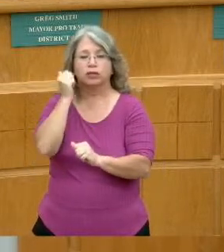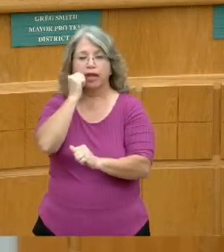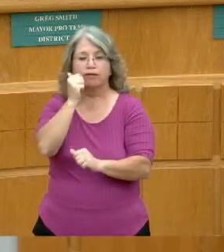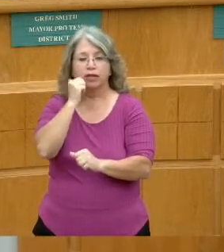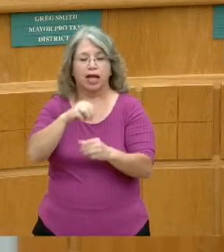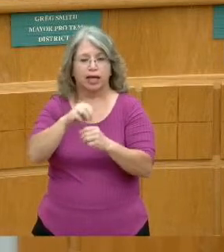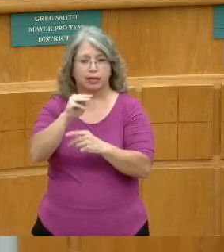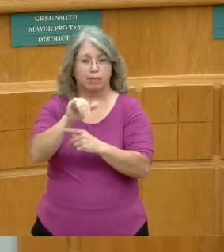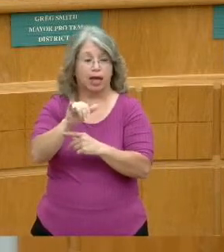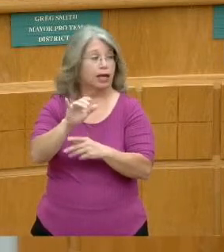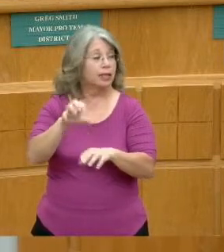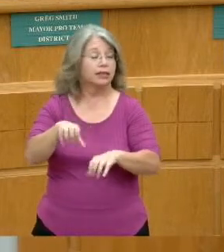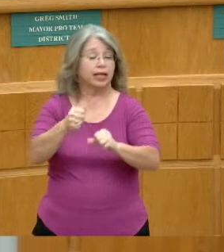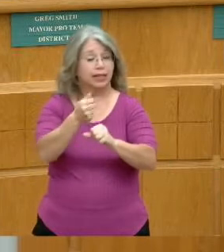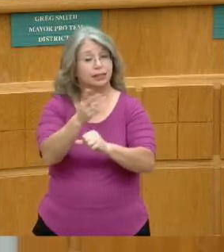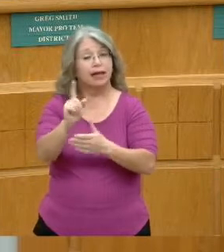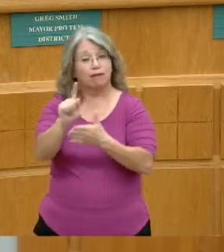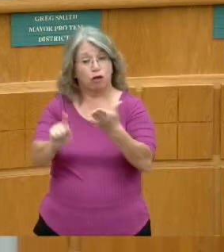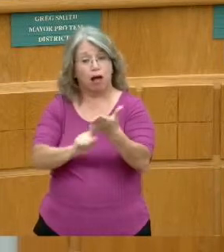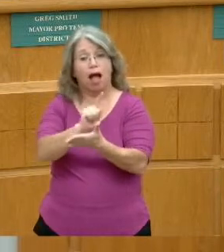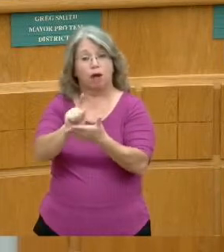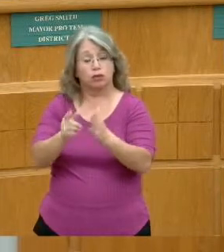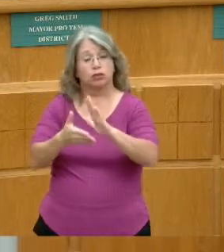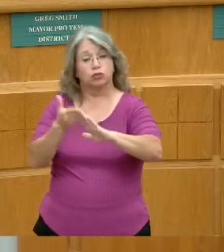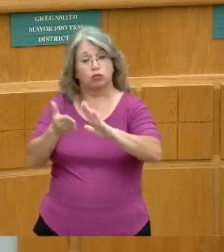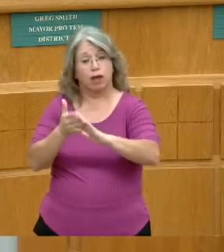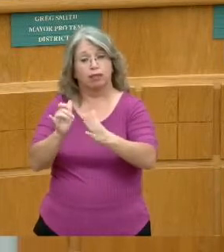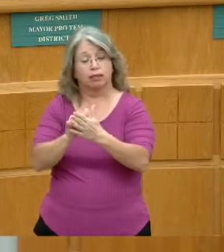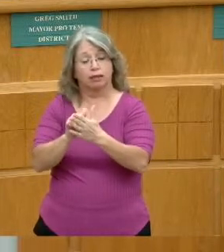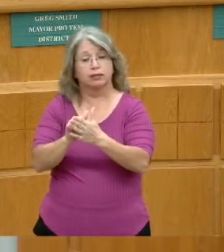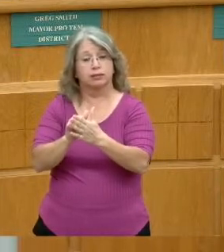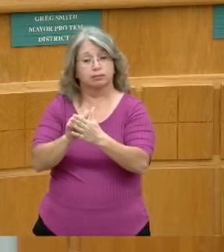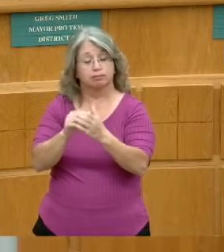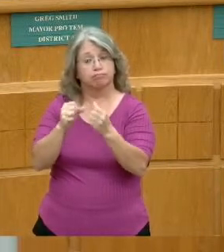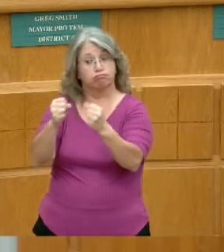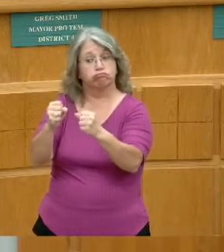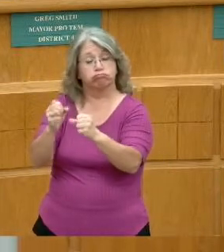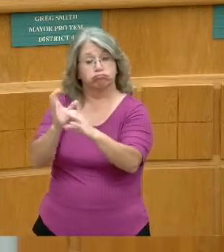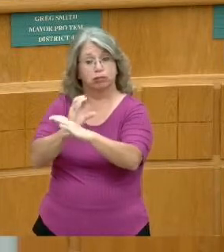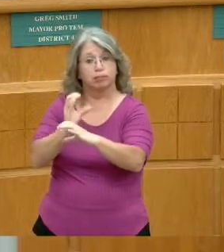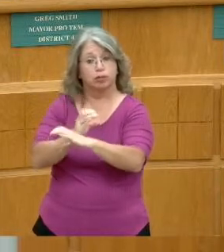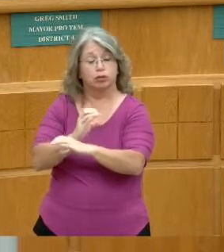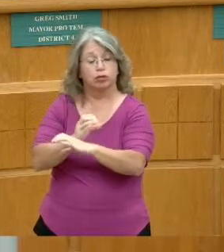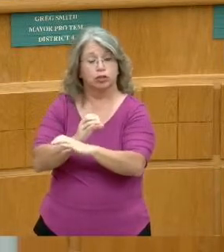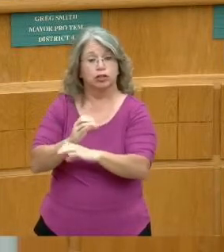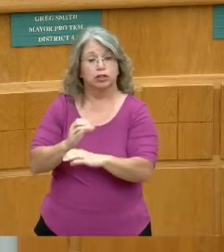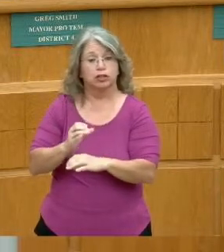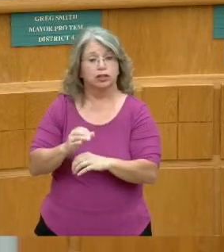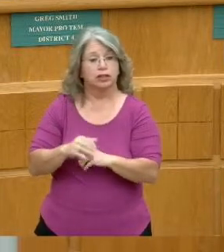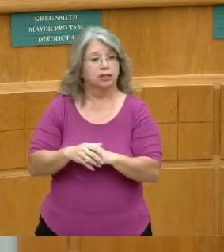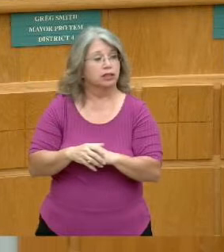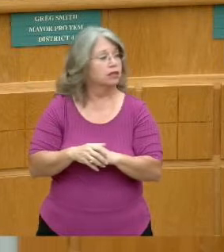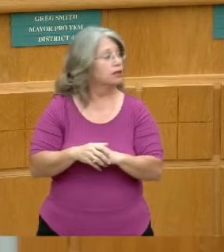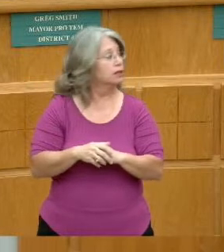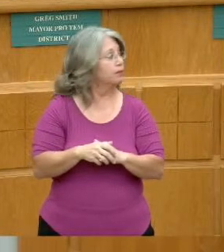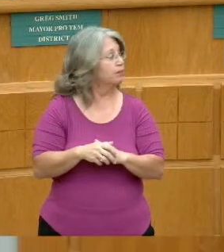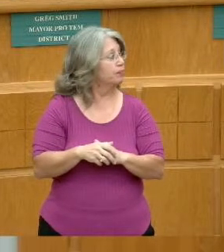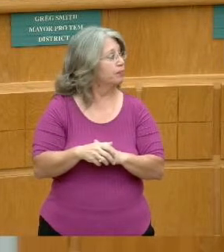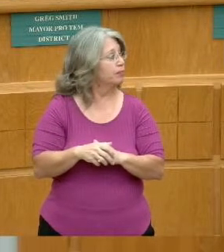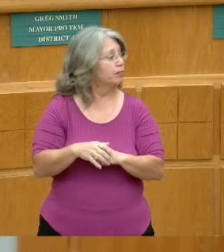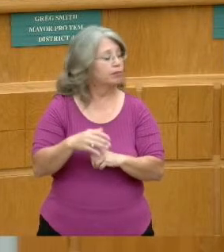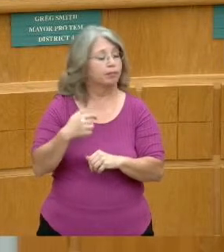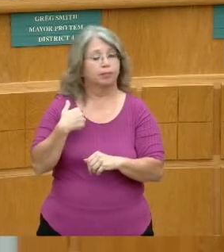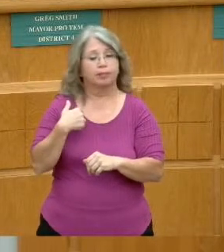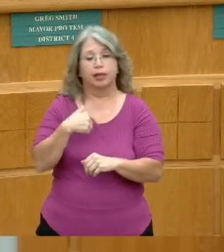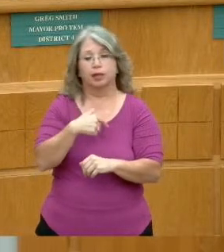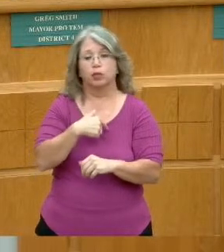several hours on a computer, very powerful computer for it to run, so we don't run it very often. But we have data points from every